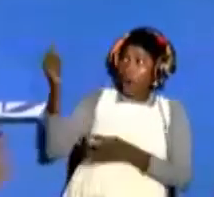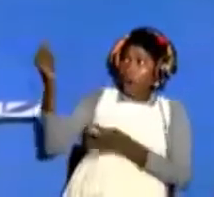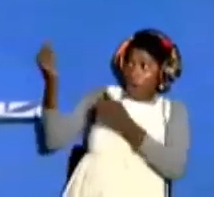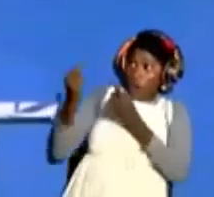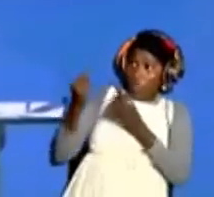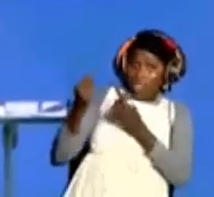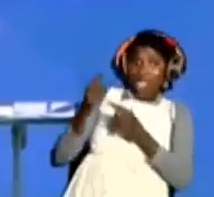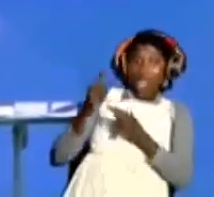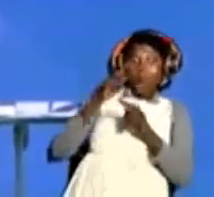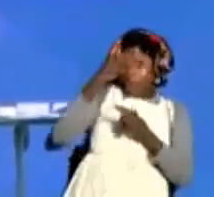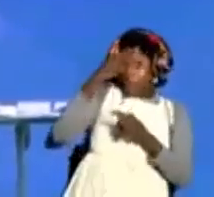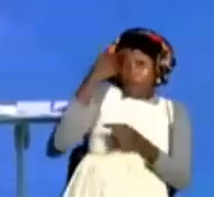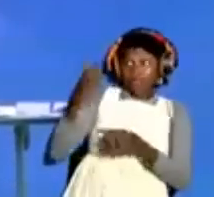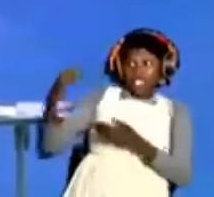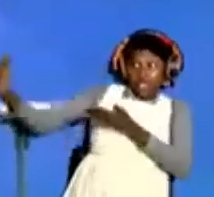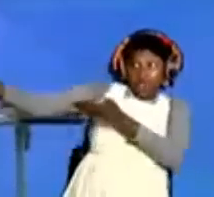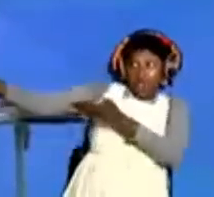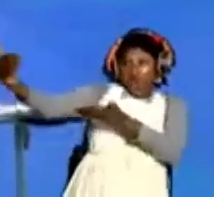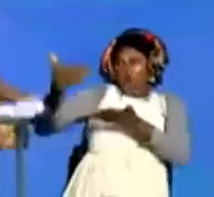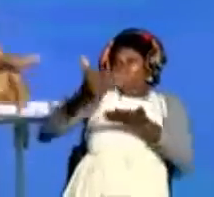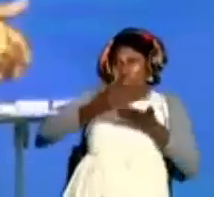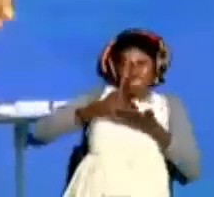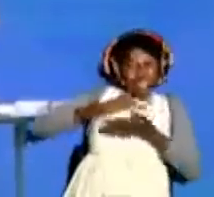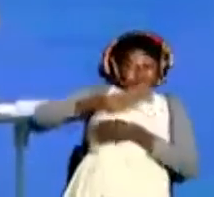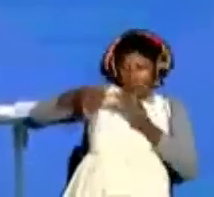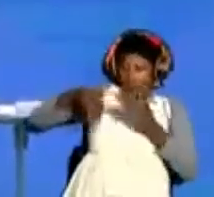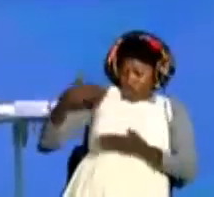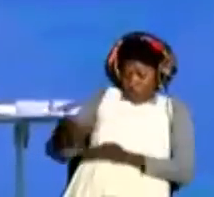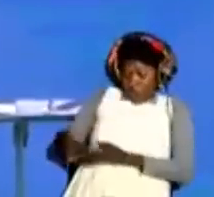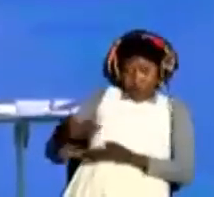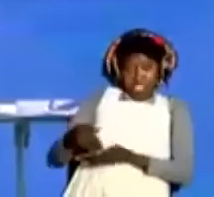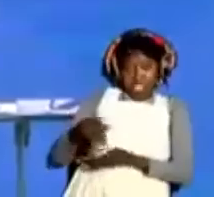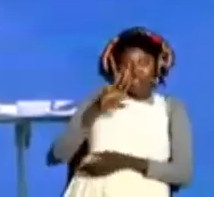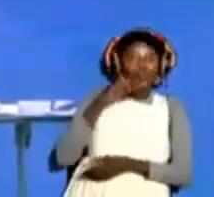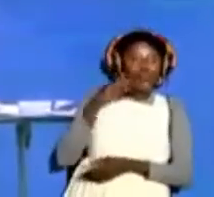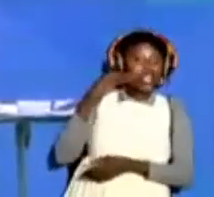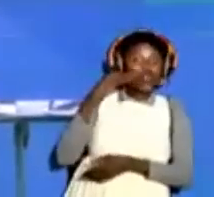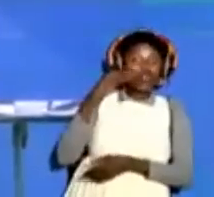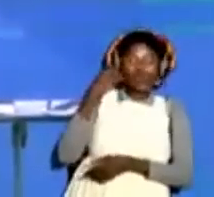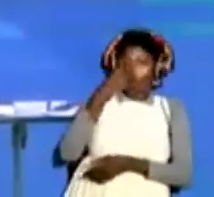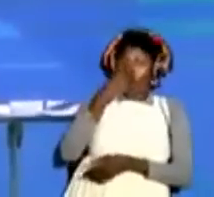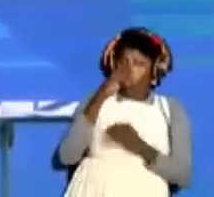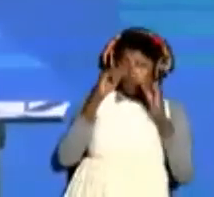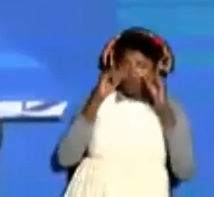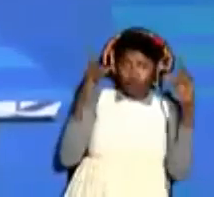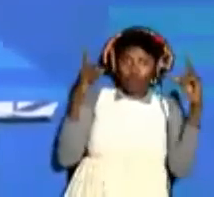But when they have collected everything that is in your pocket, your eyes will open when you get home.